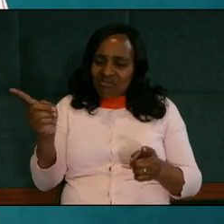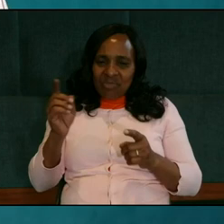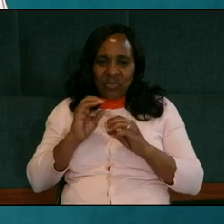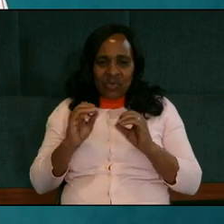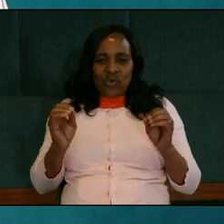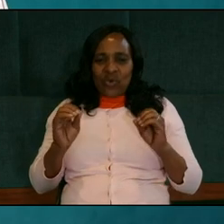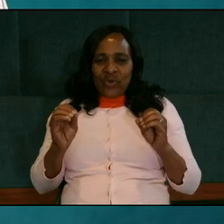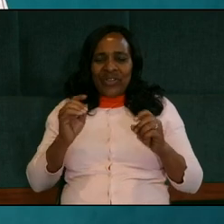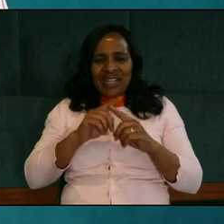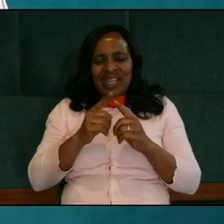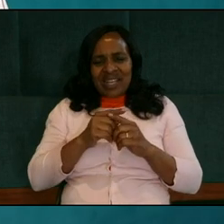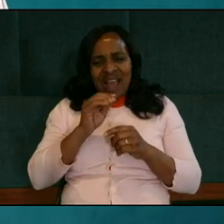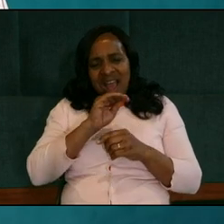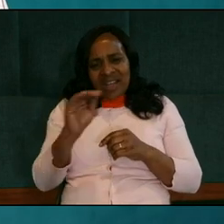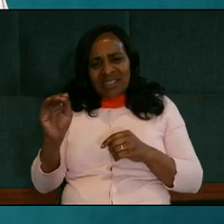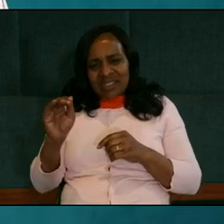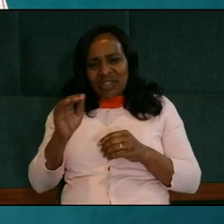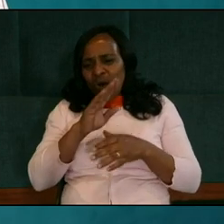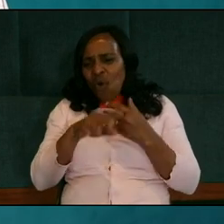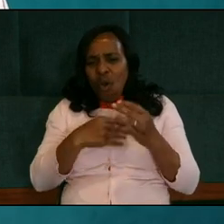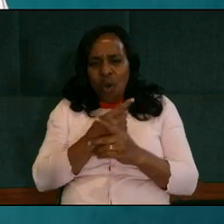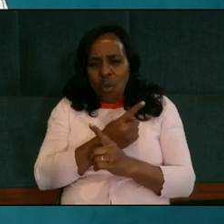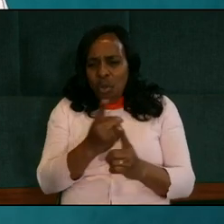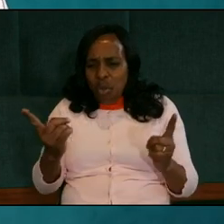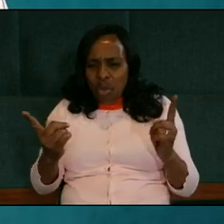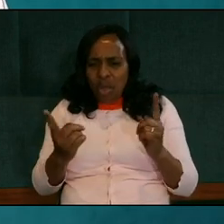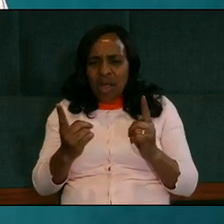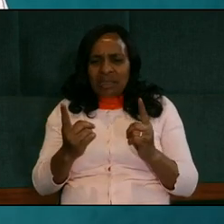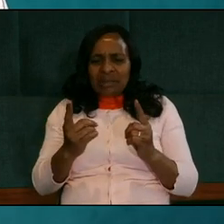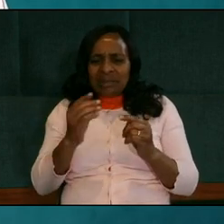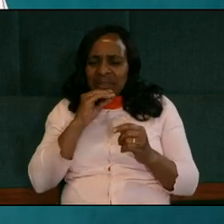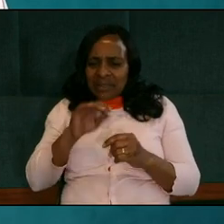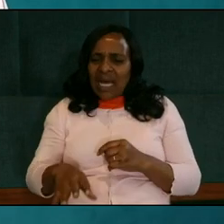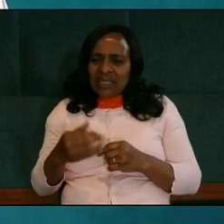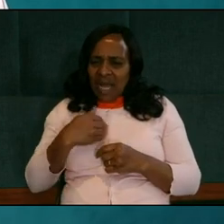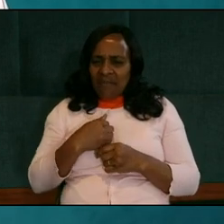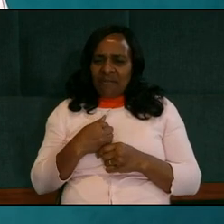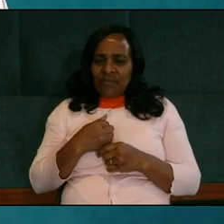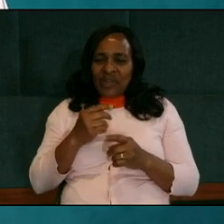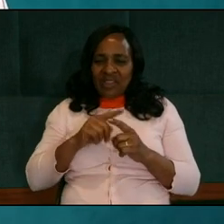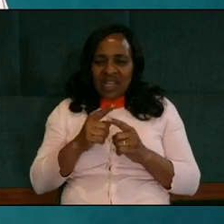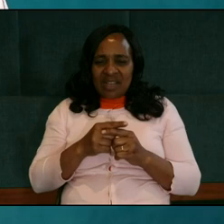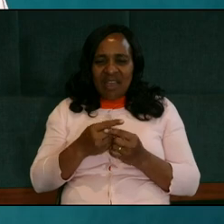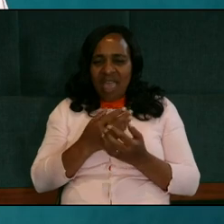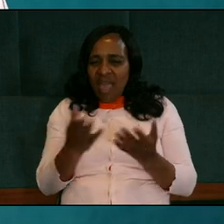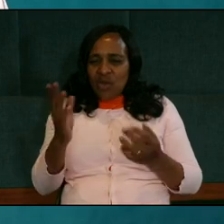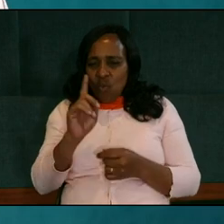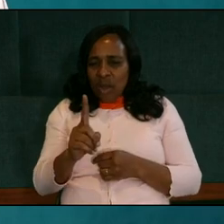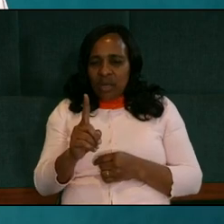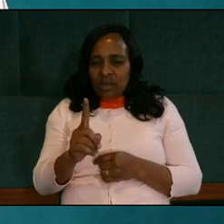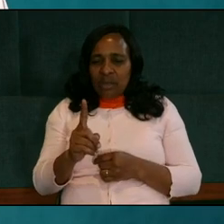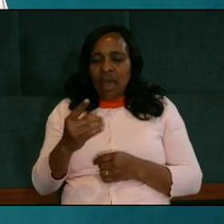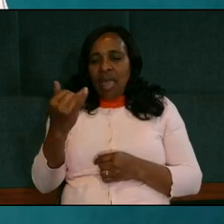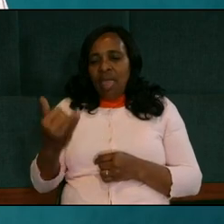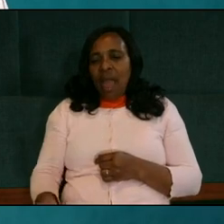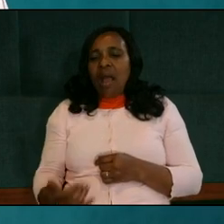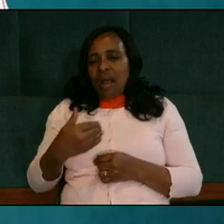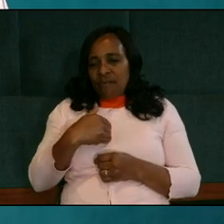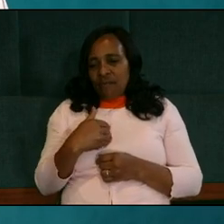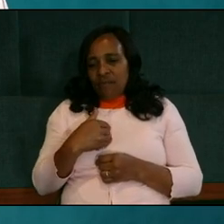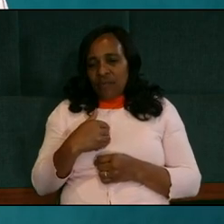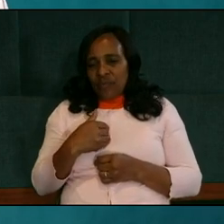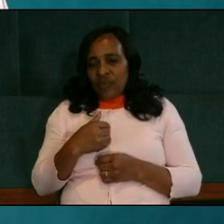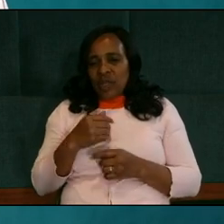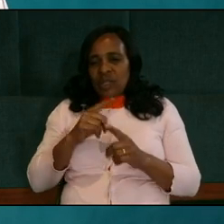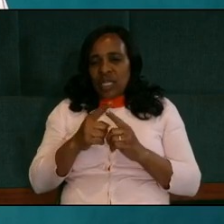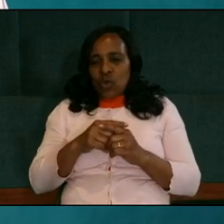Jesse, "Are these all the sons you have? There is still the youngest." Jesse answered, "He's